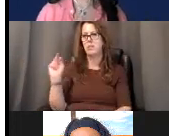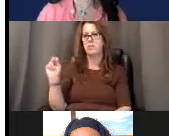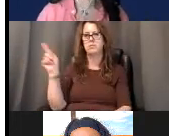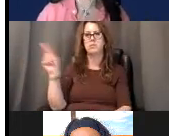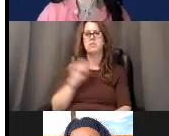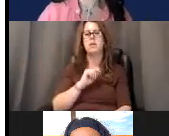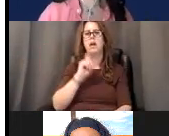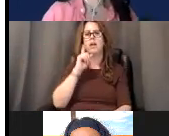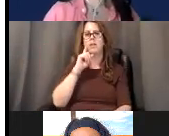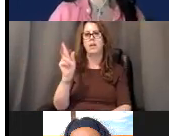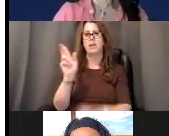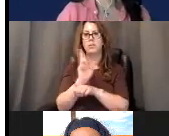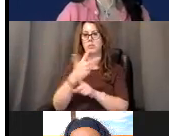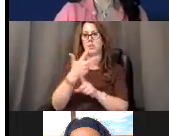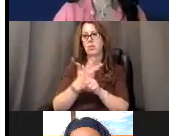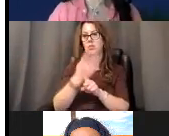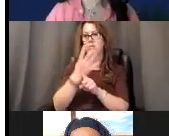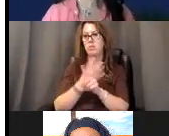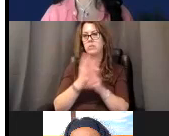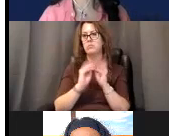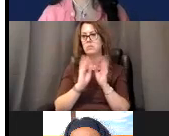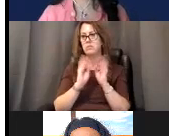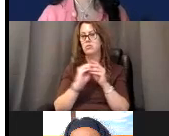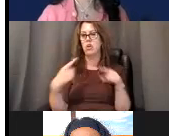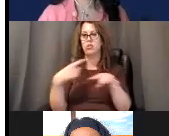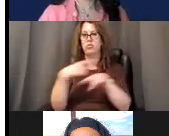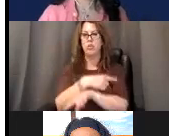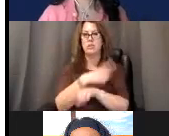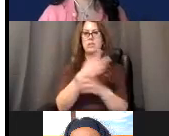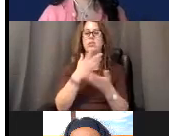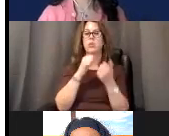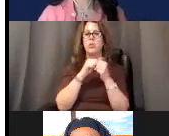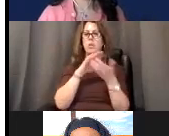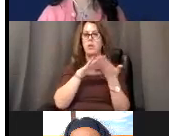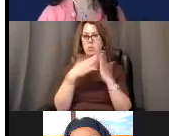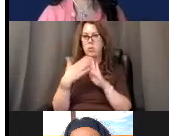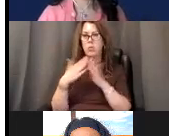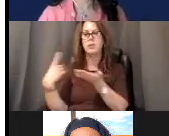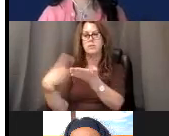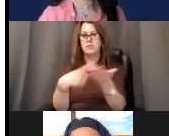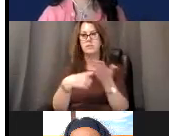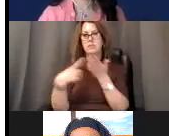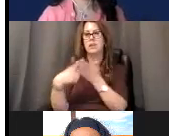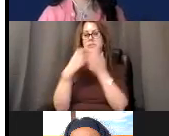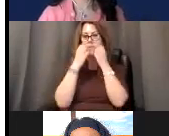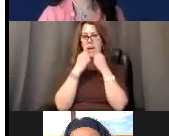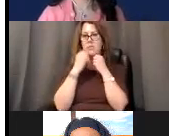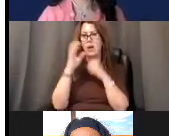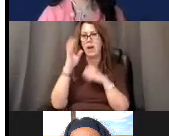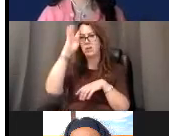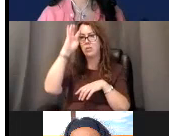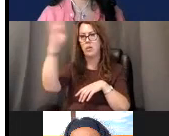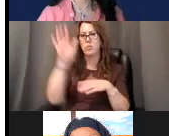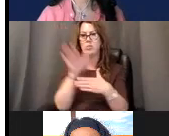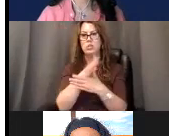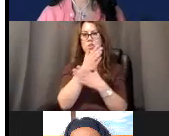meetings, cross-sector, including community, to talk about values and to come up with shared values that they could all agree